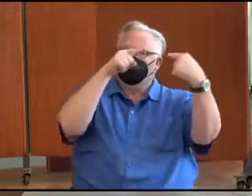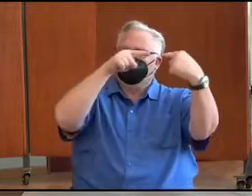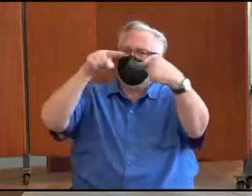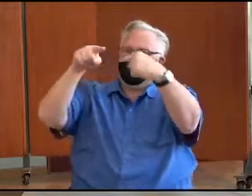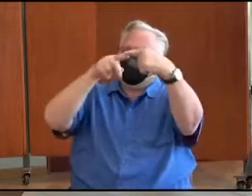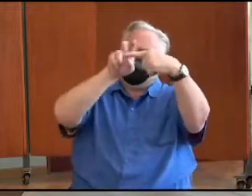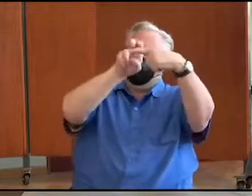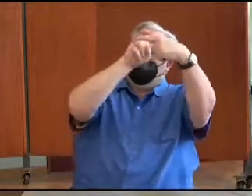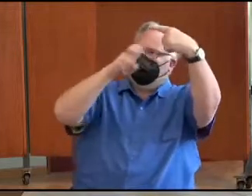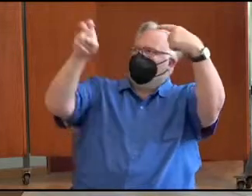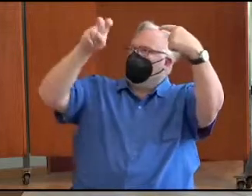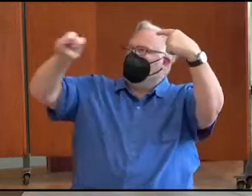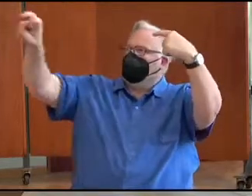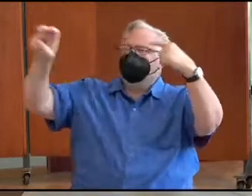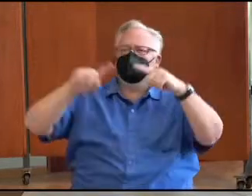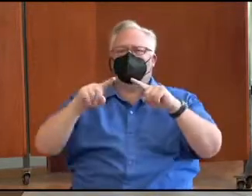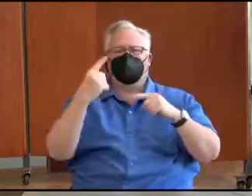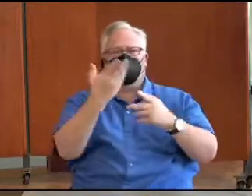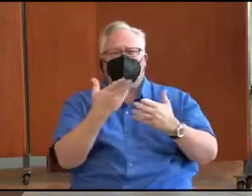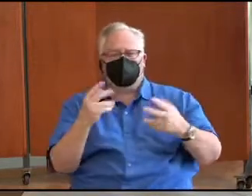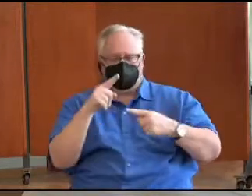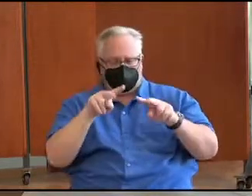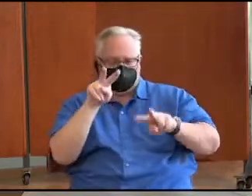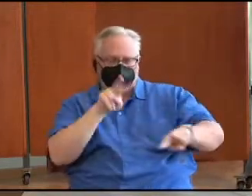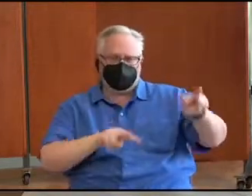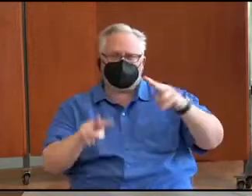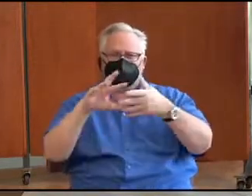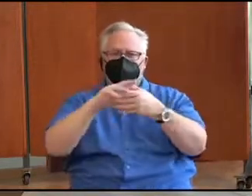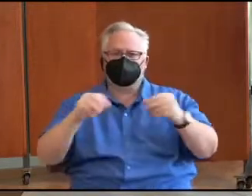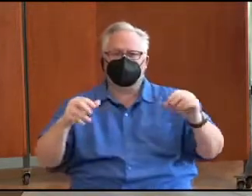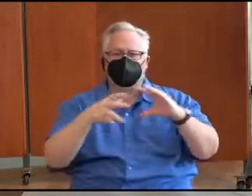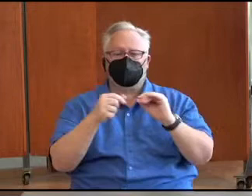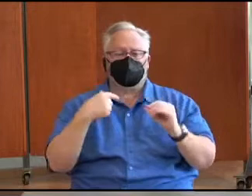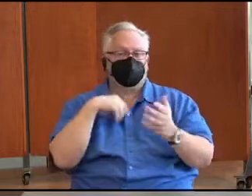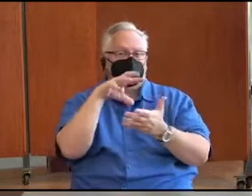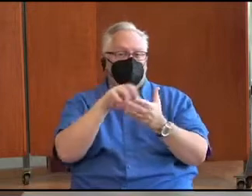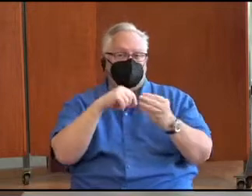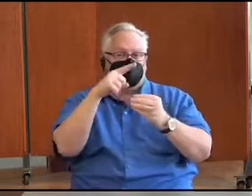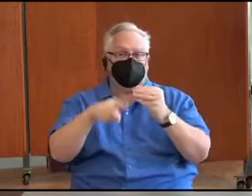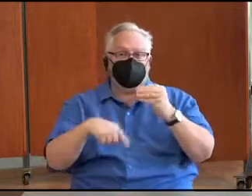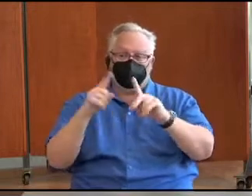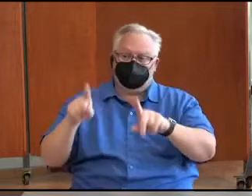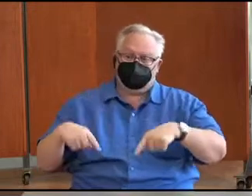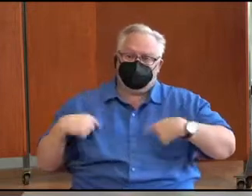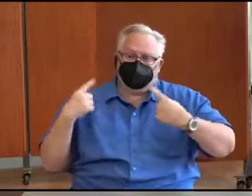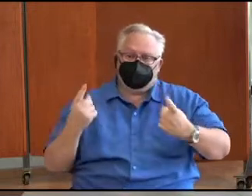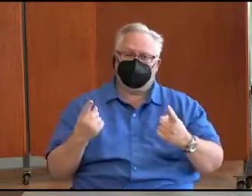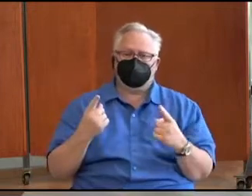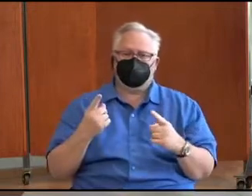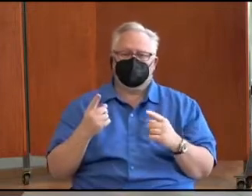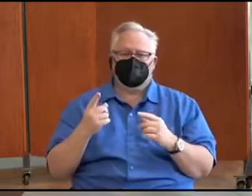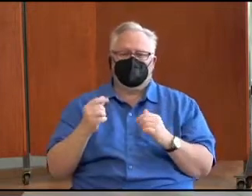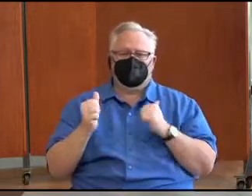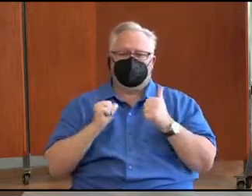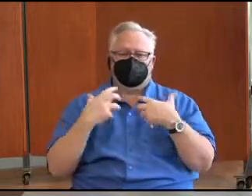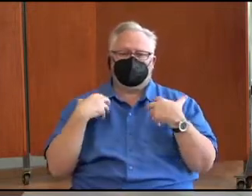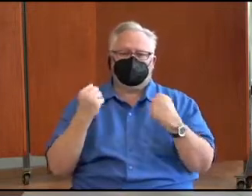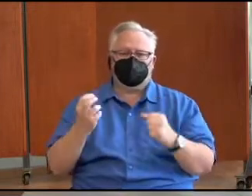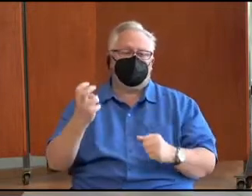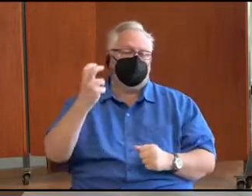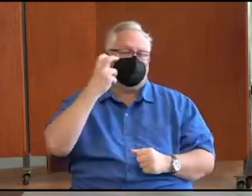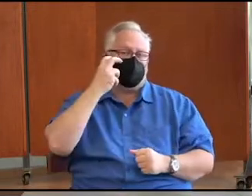But one of the things in looking at this story that I've been learning about is the athleticism of